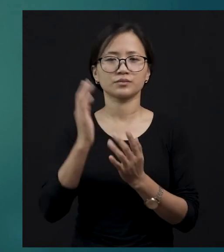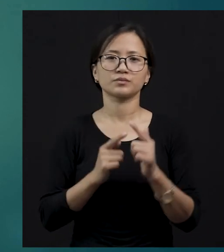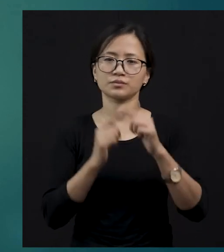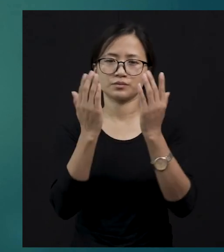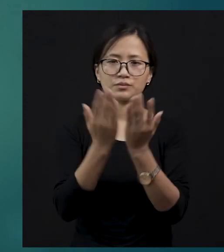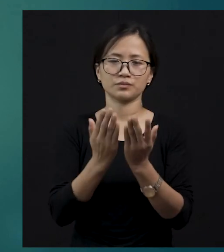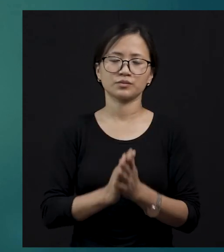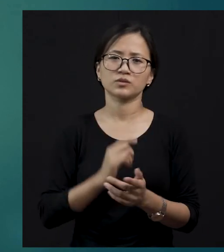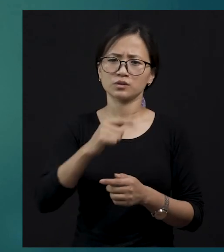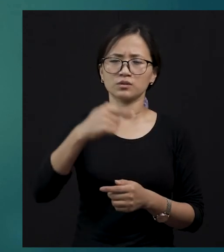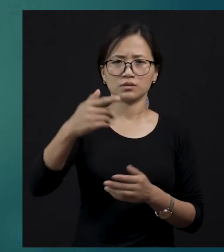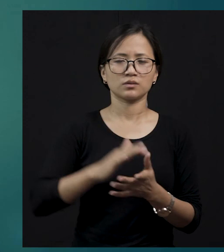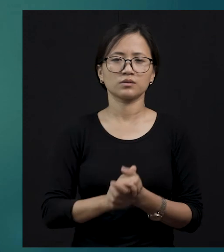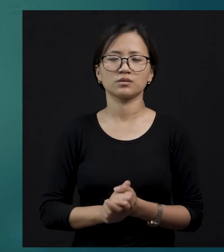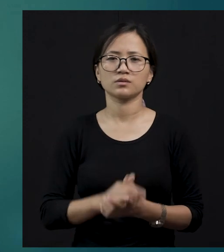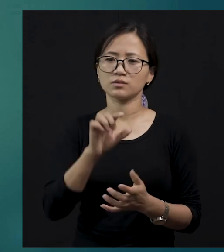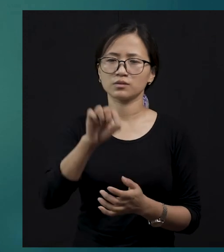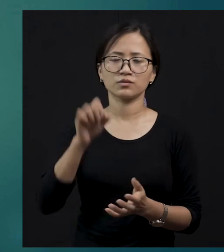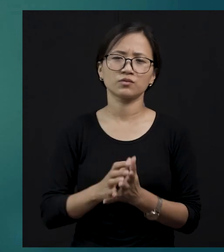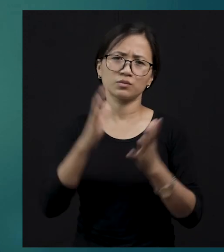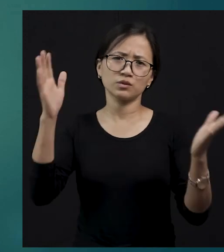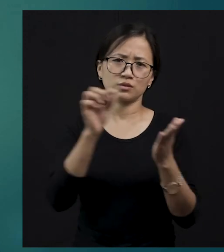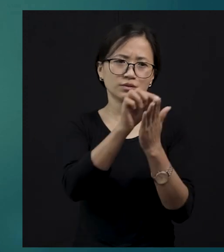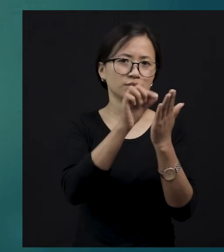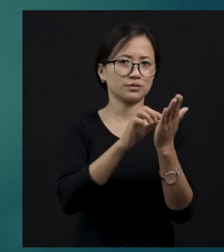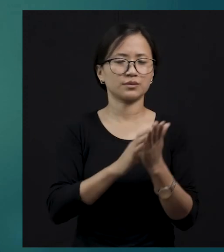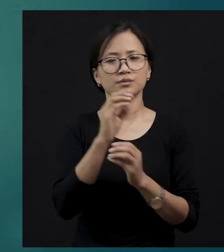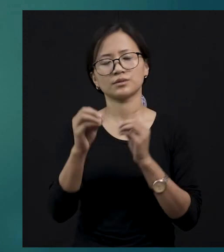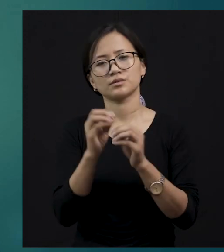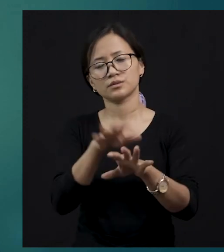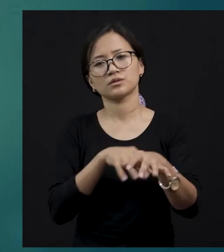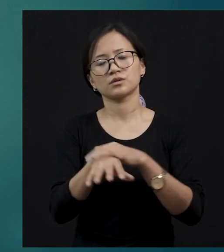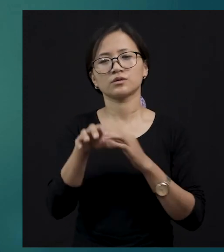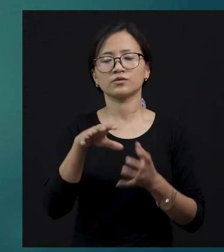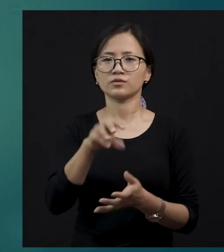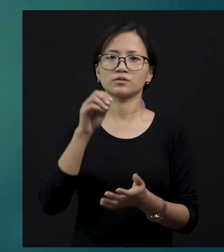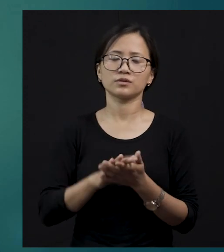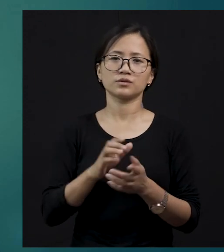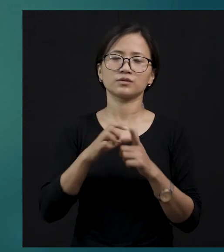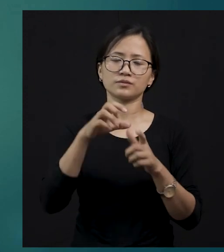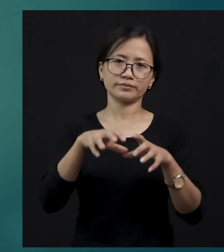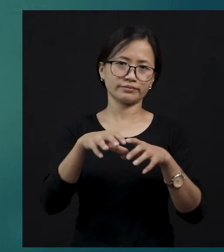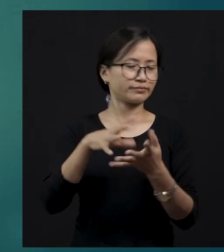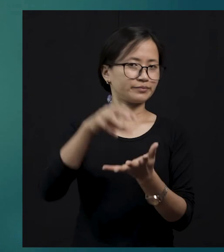text. Continue to go through the text and find more details about the animals that are found in the desert.